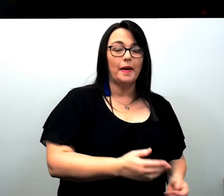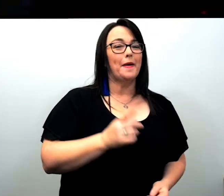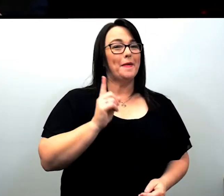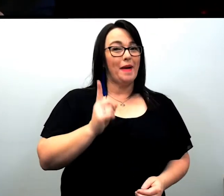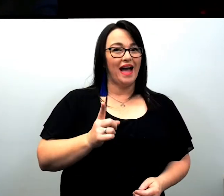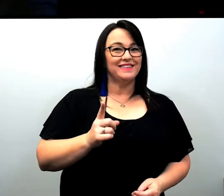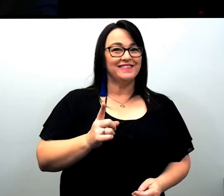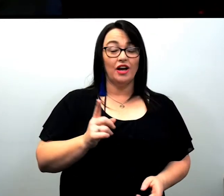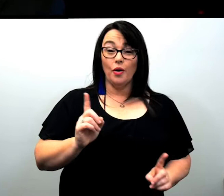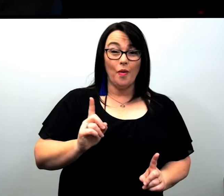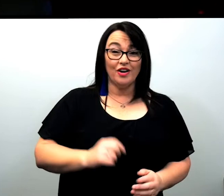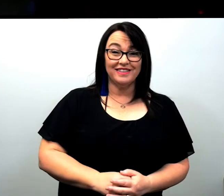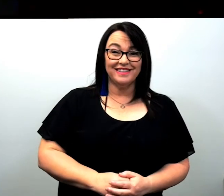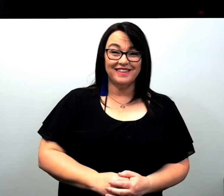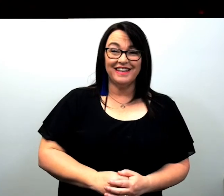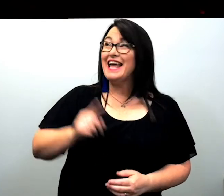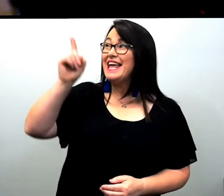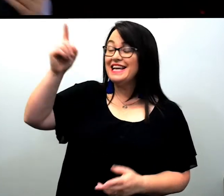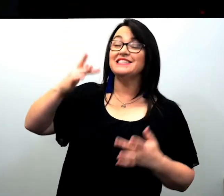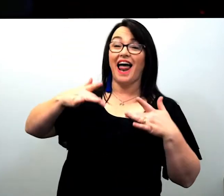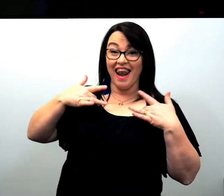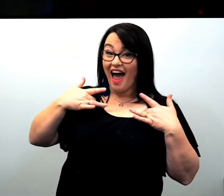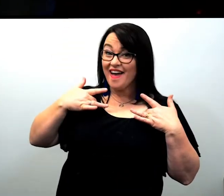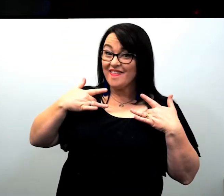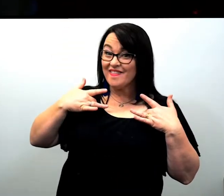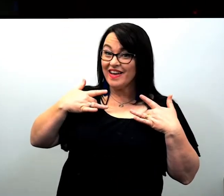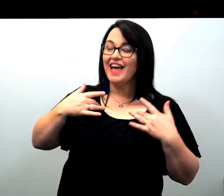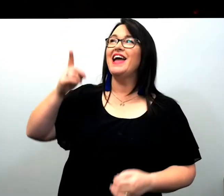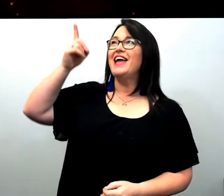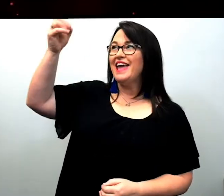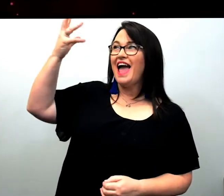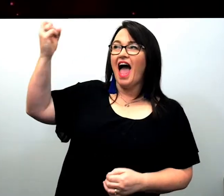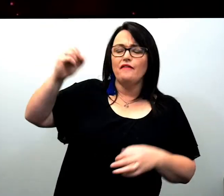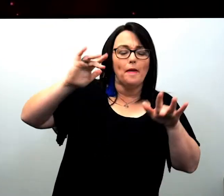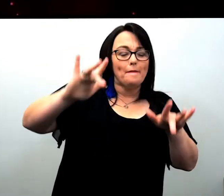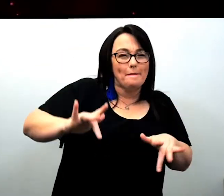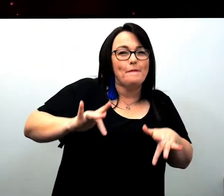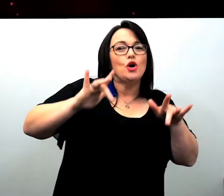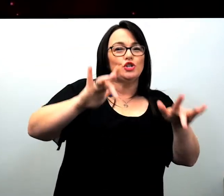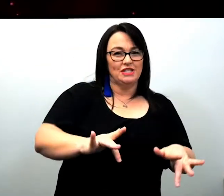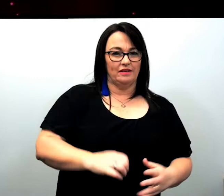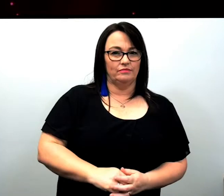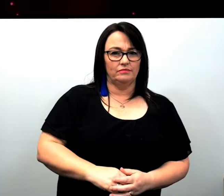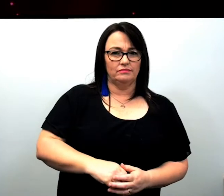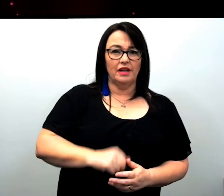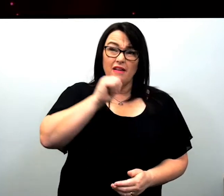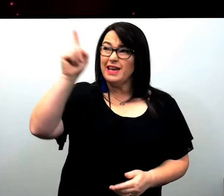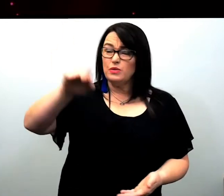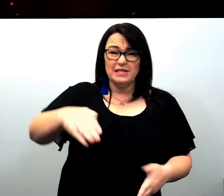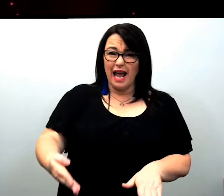A God that's dead doesn't have mercy because he doesn't have the ability to have it. But a God who's live brings